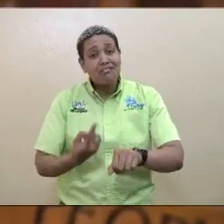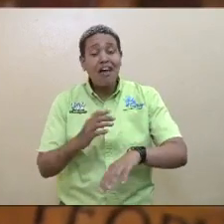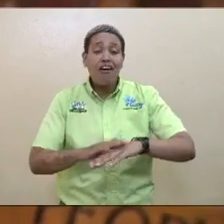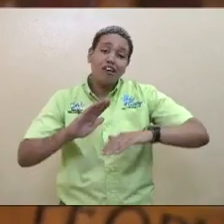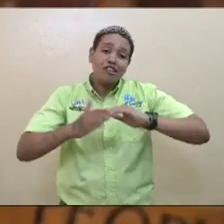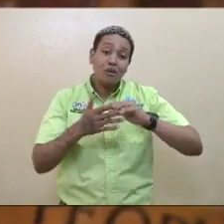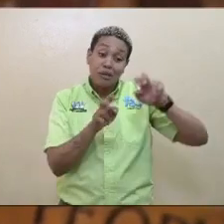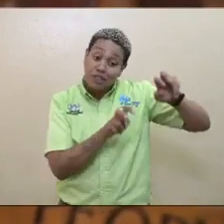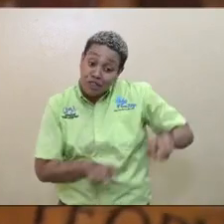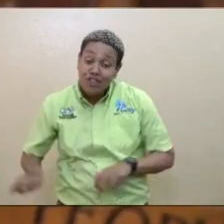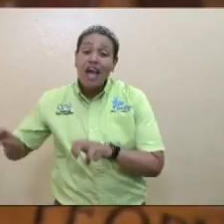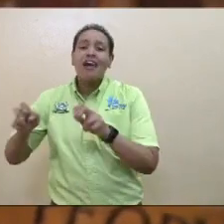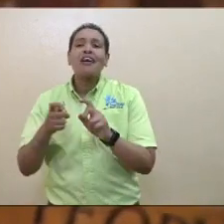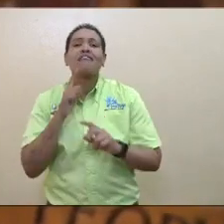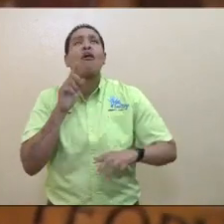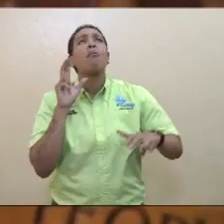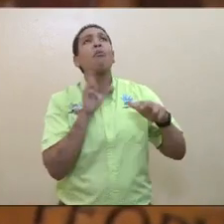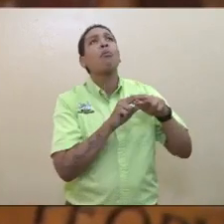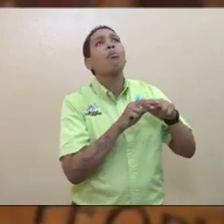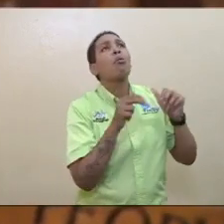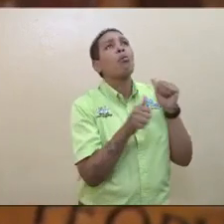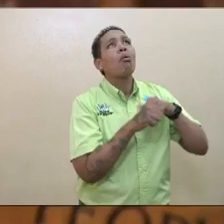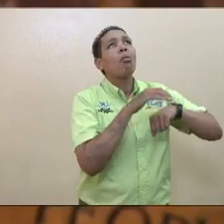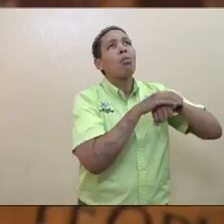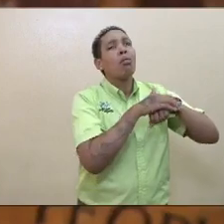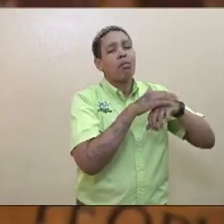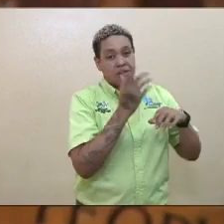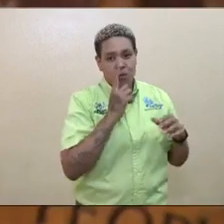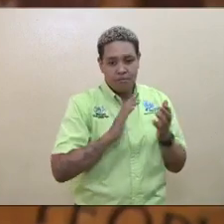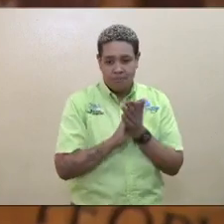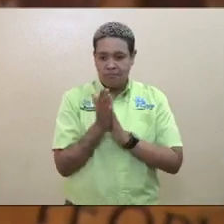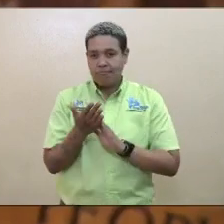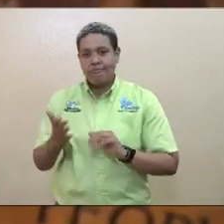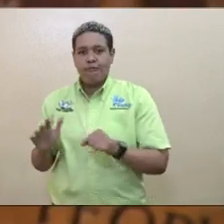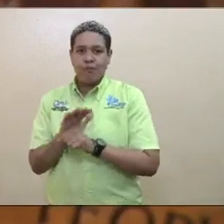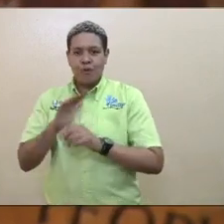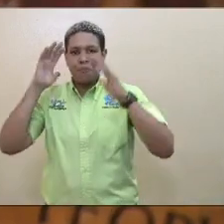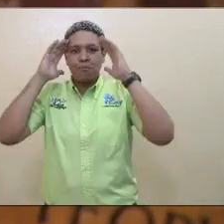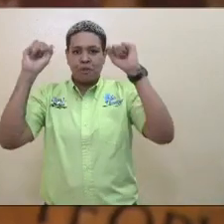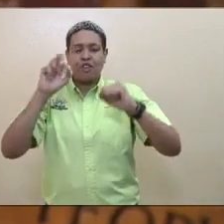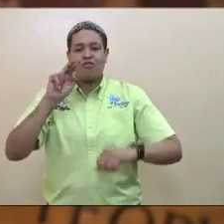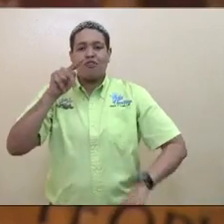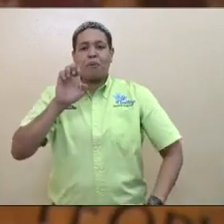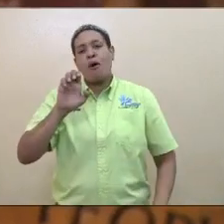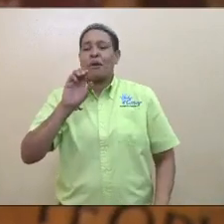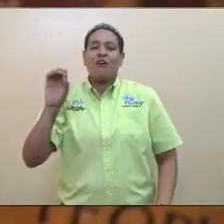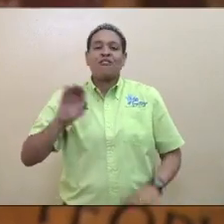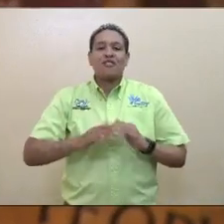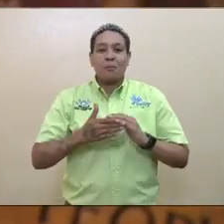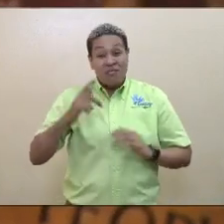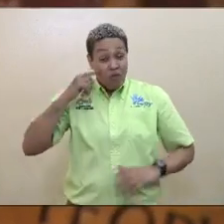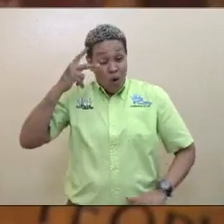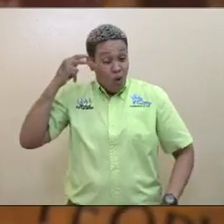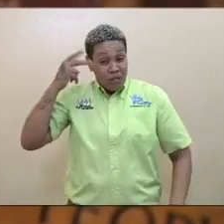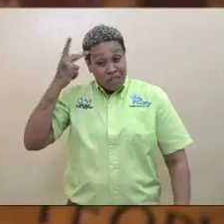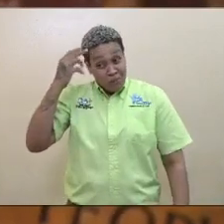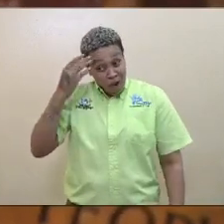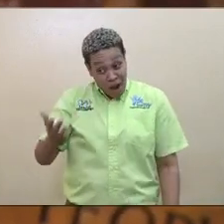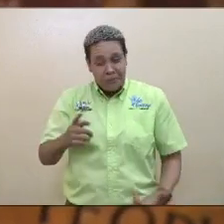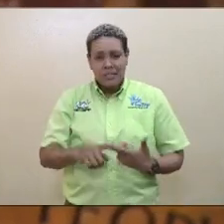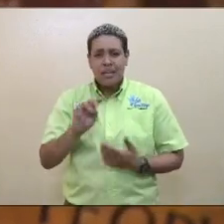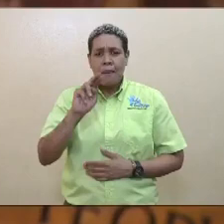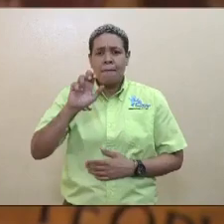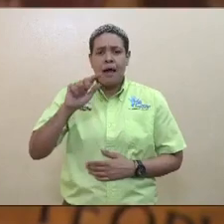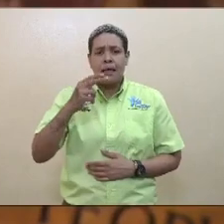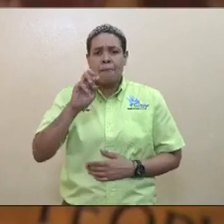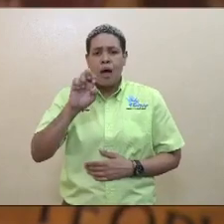Jamaica's transition from a constitutional monarchy to a republic. On behalf of the Most Honorable Andrew Holness, Prime Minister, Honorable